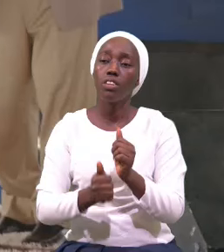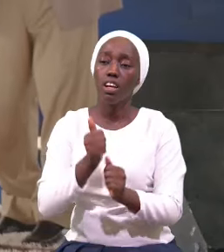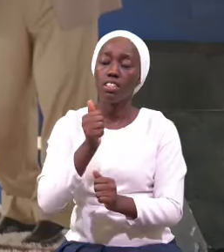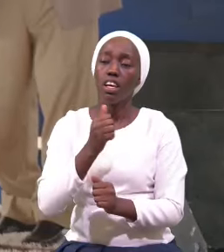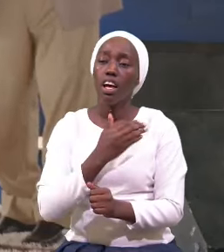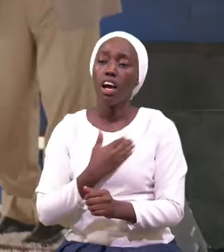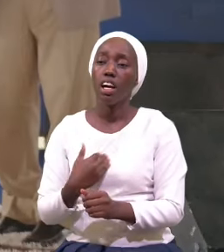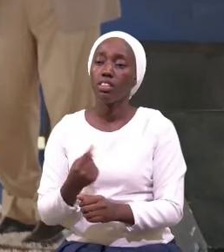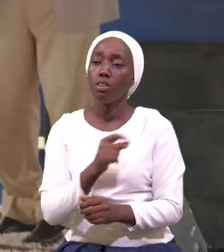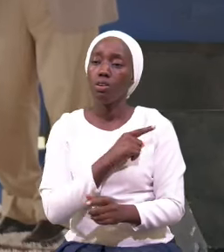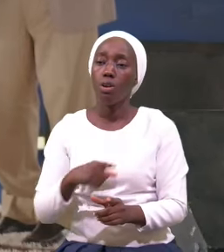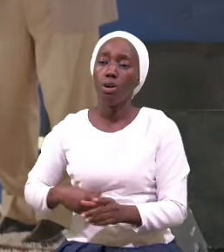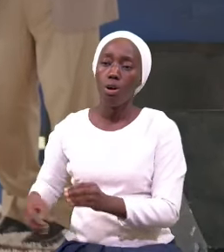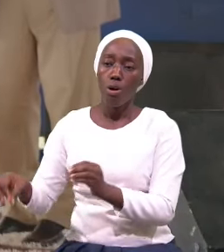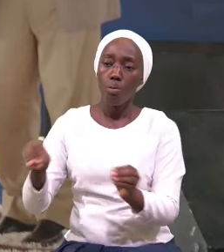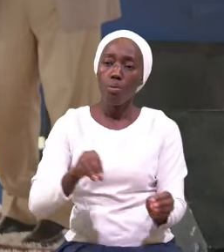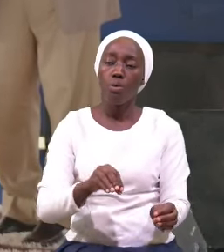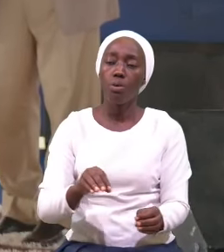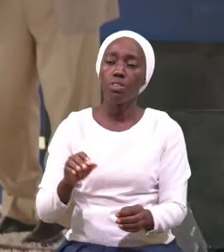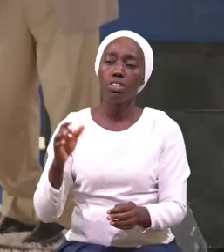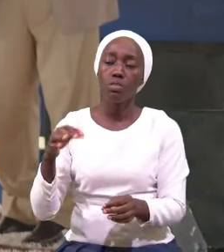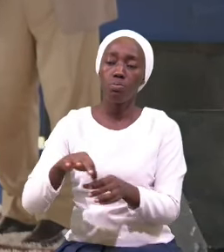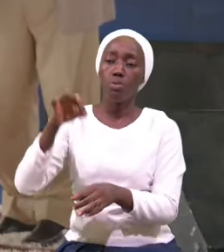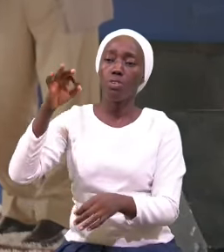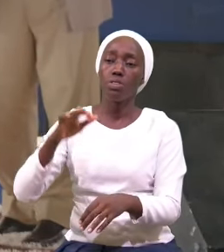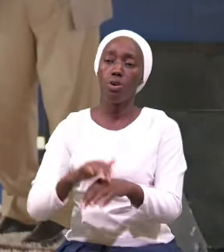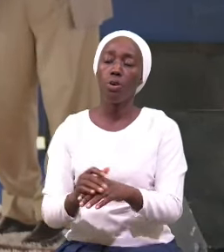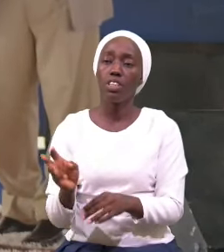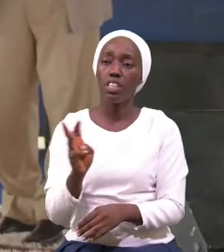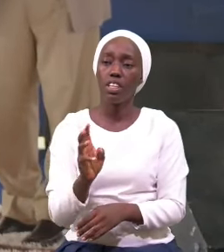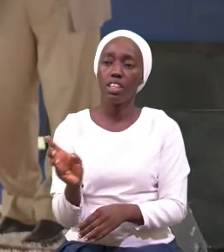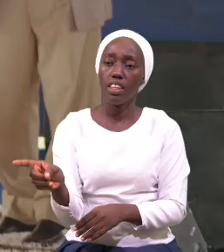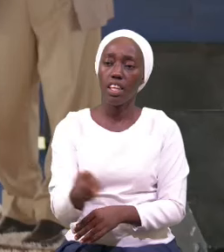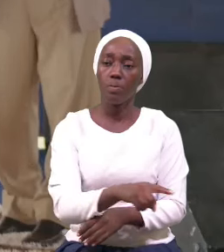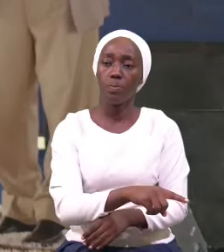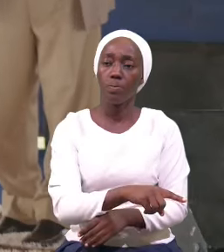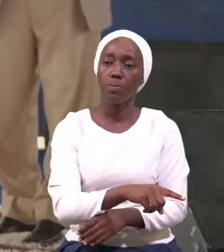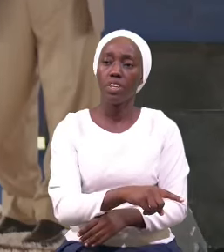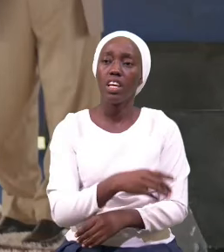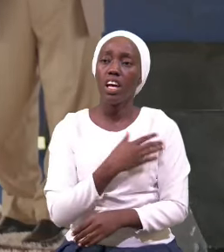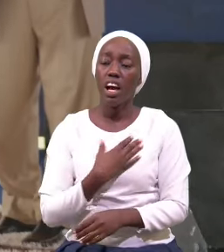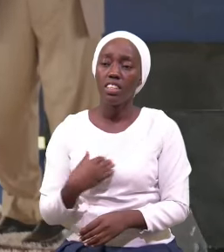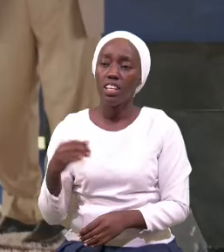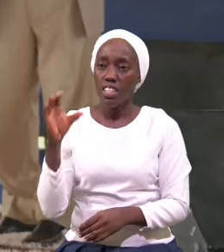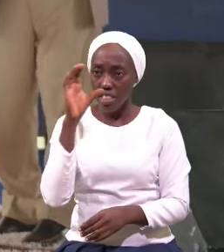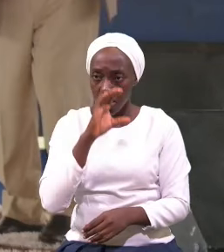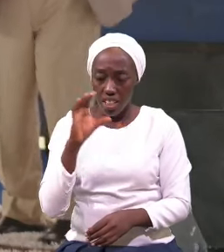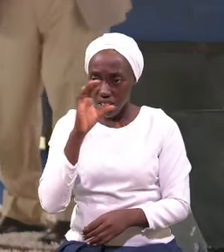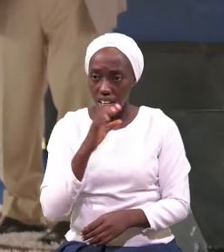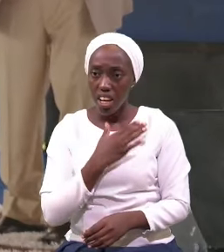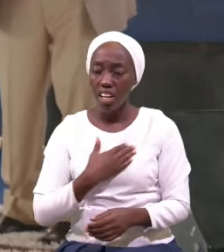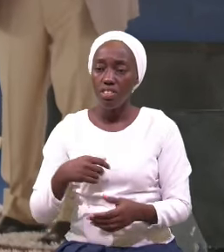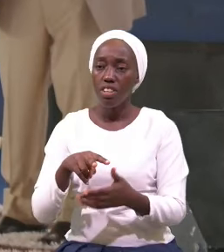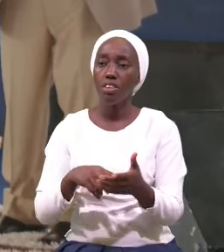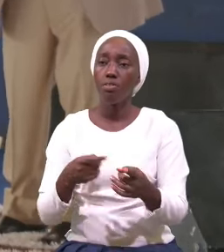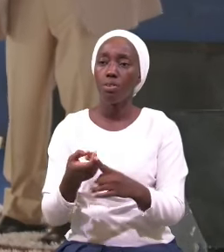After that Spirit came upon them. I'm searching and reading from that chapter of Numbers.